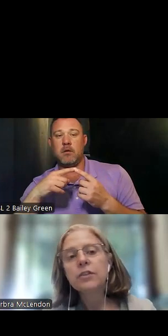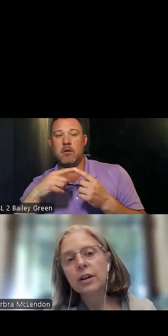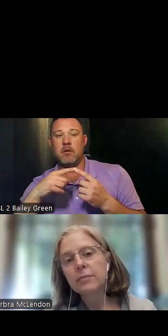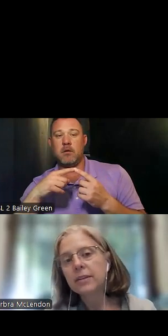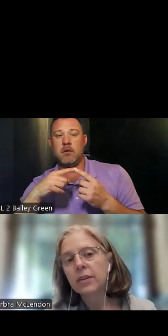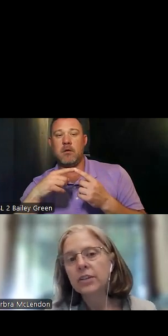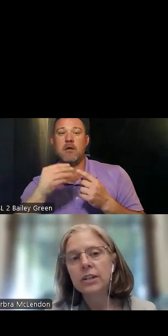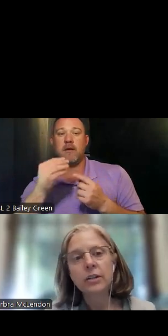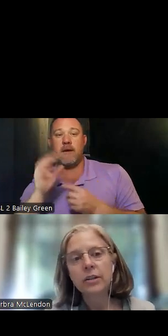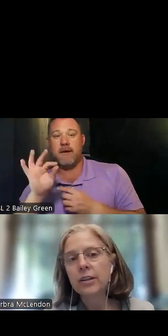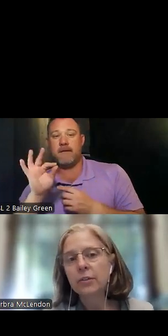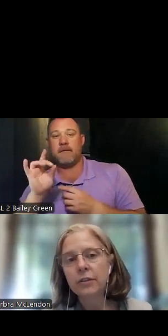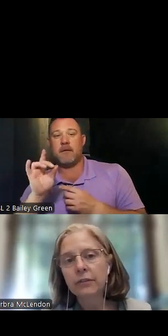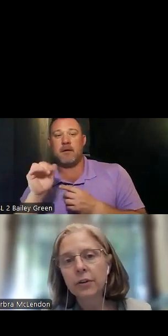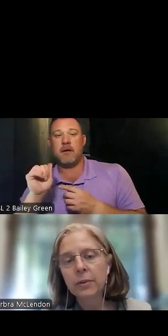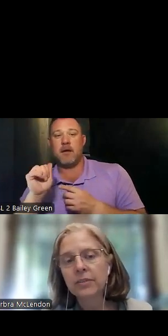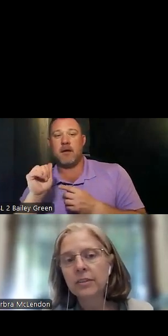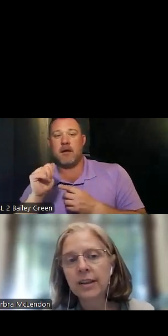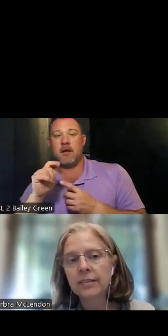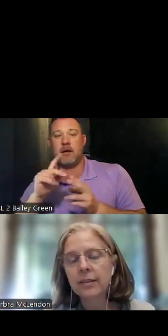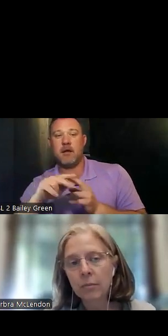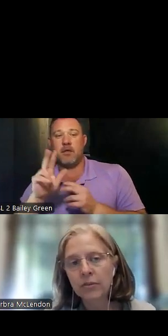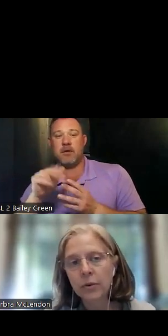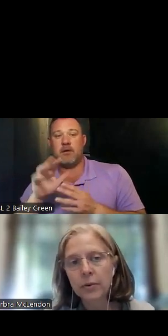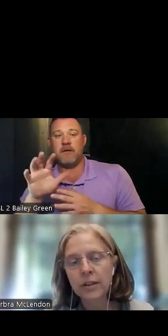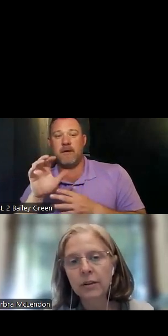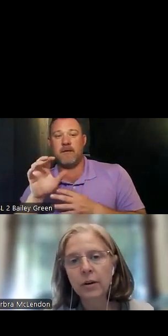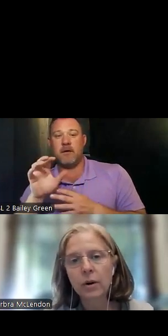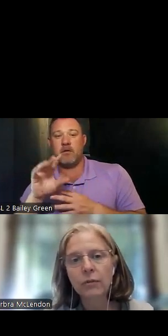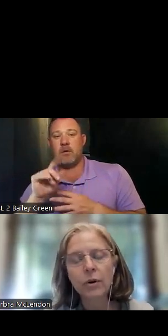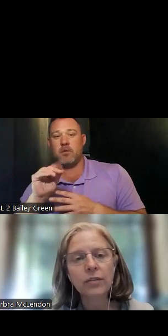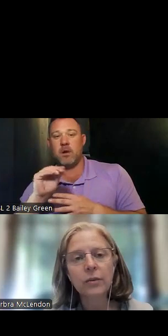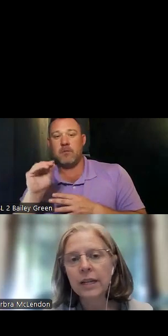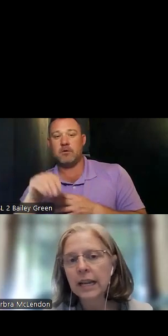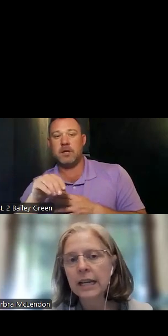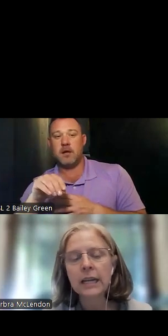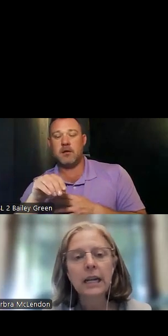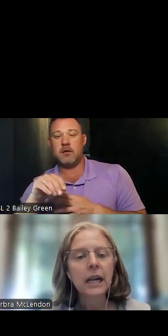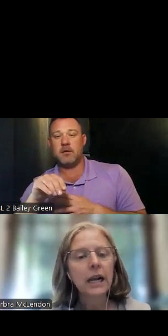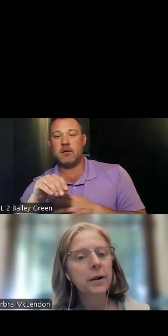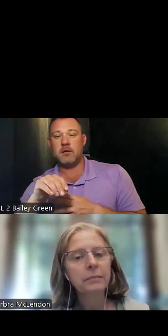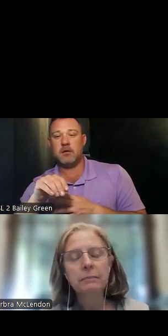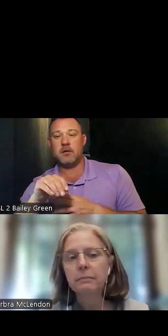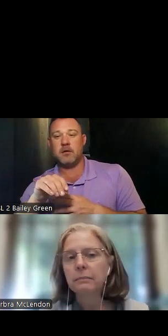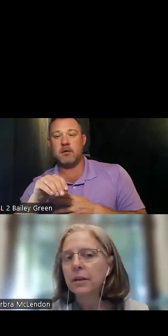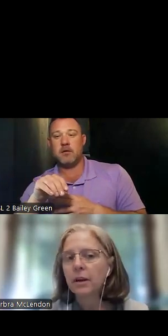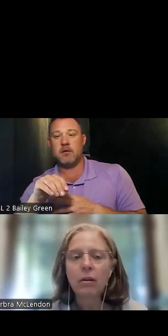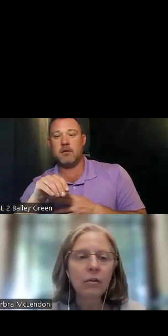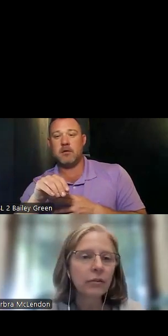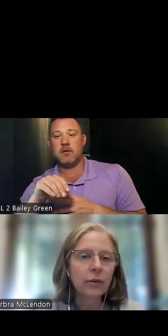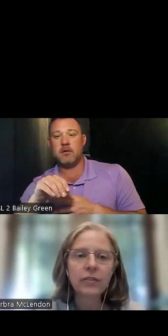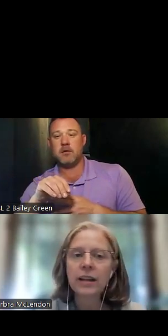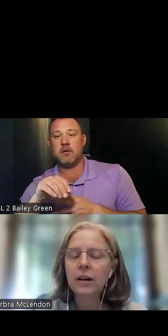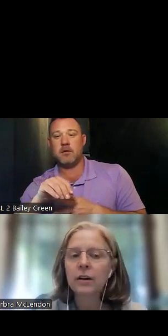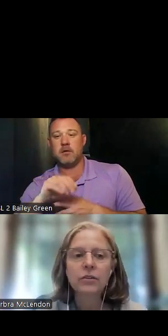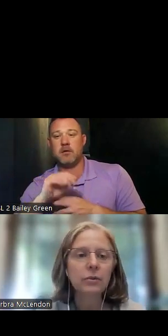Food and Drug Administration, you can see 3,500 positions cut. It's almost 20% of their workforce. So again, you know, all